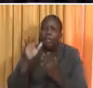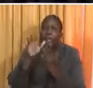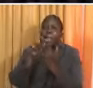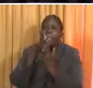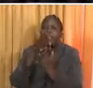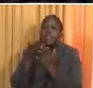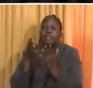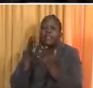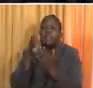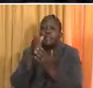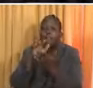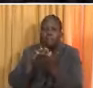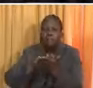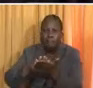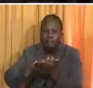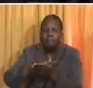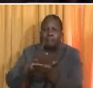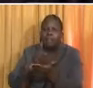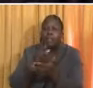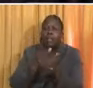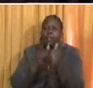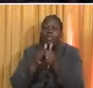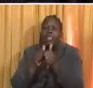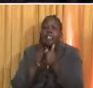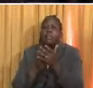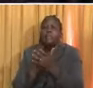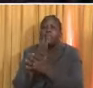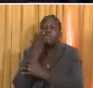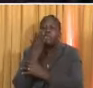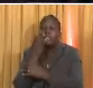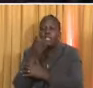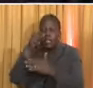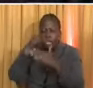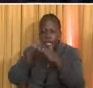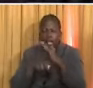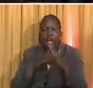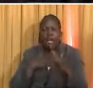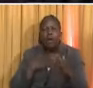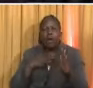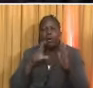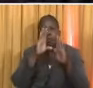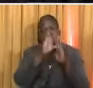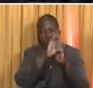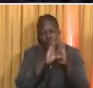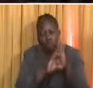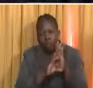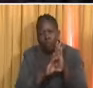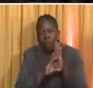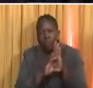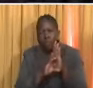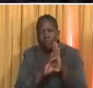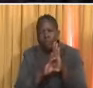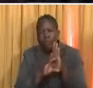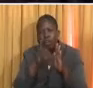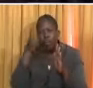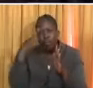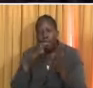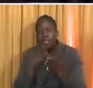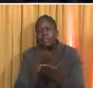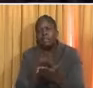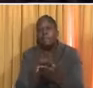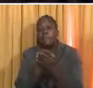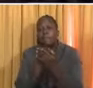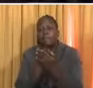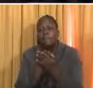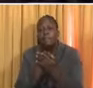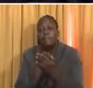doctrine. Which provision in the Constitution of Kenya, for instance, are